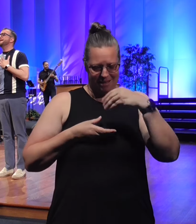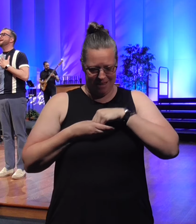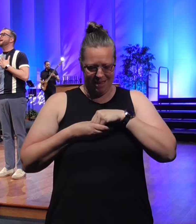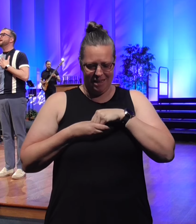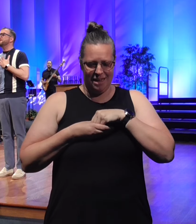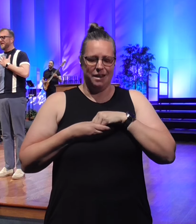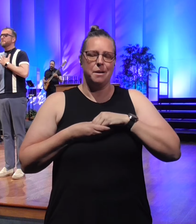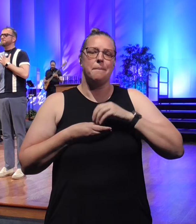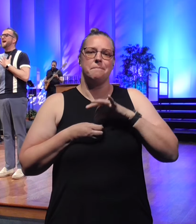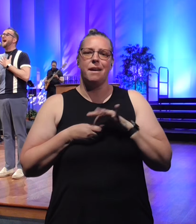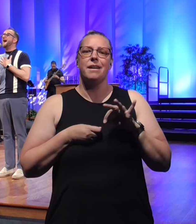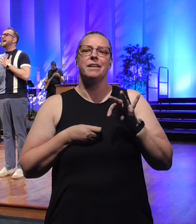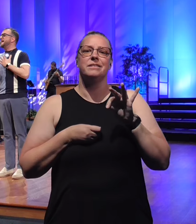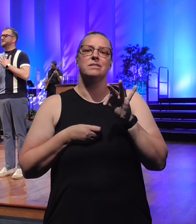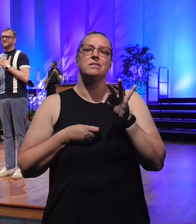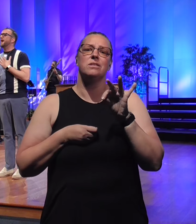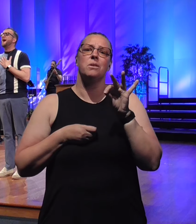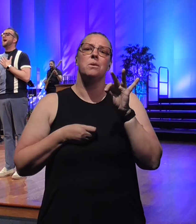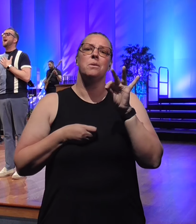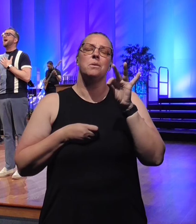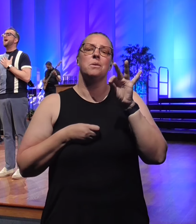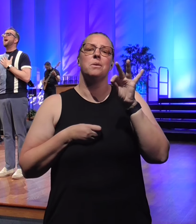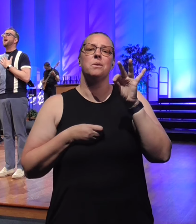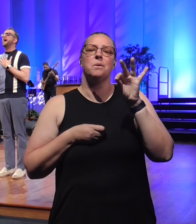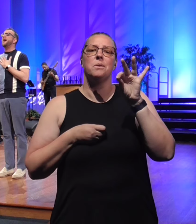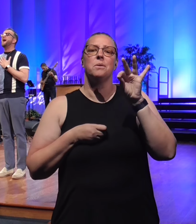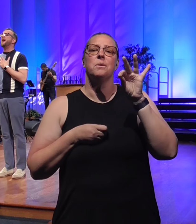well with my